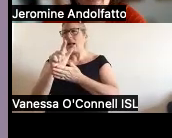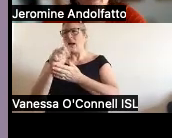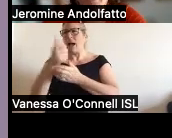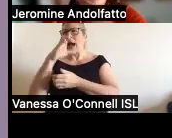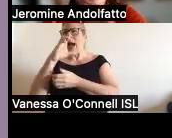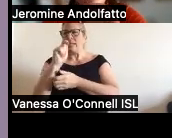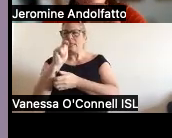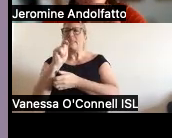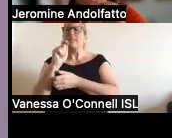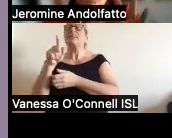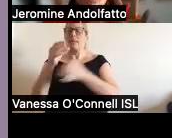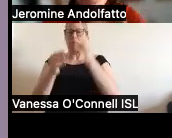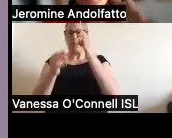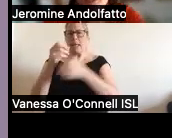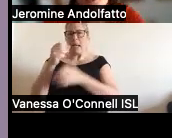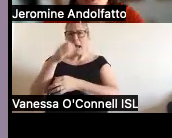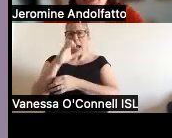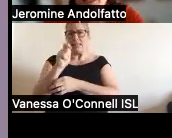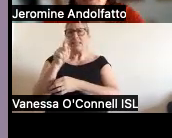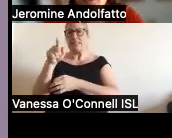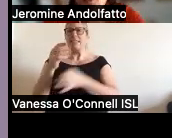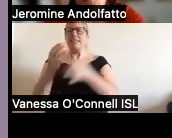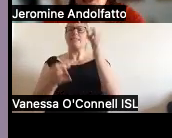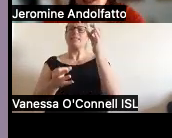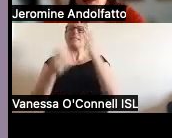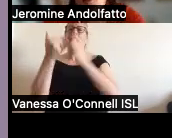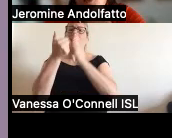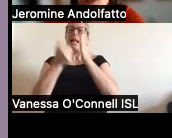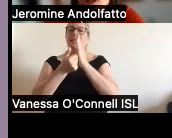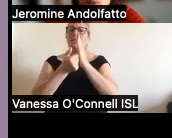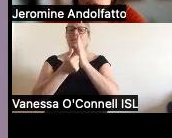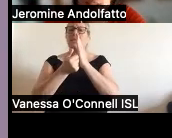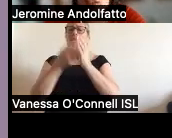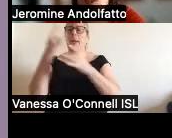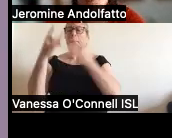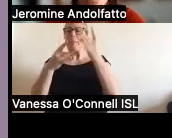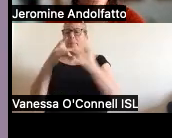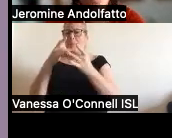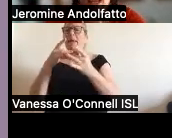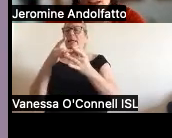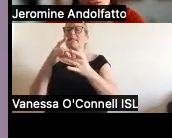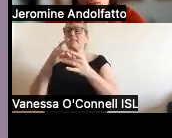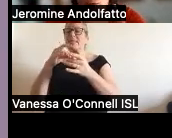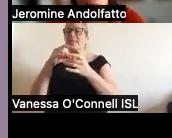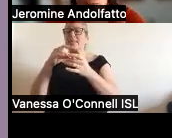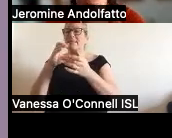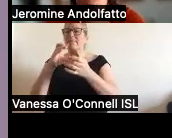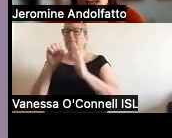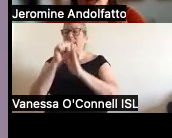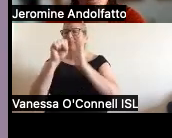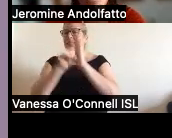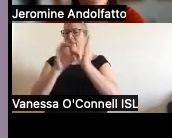Electoral Act, and this legislation links state funding of political party to the compliance with the quota